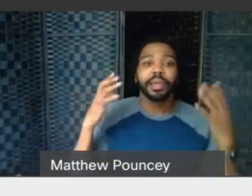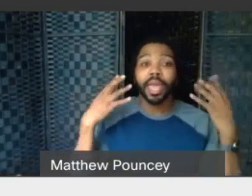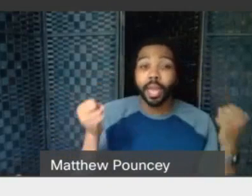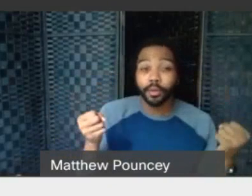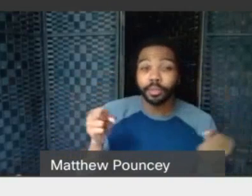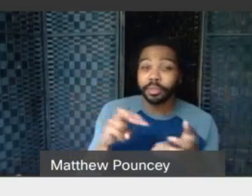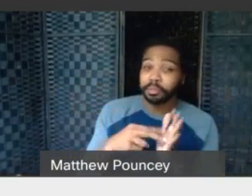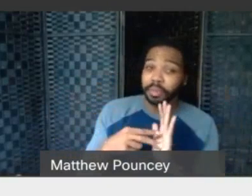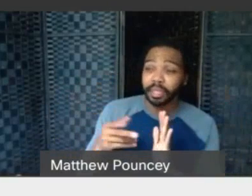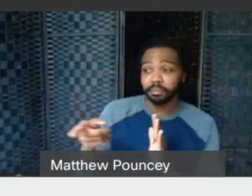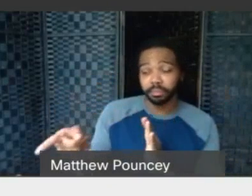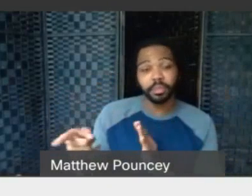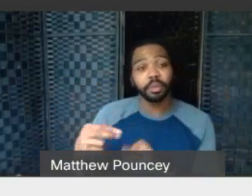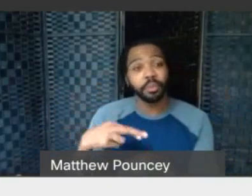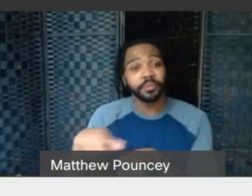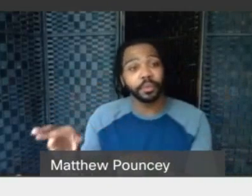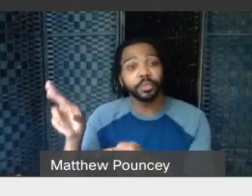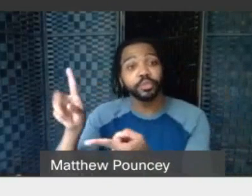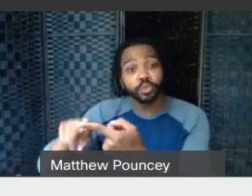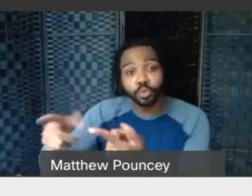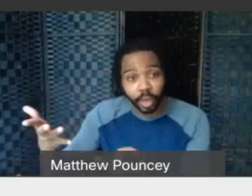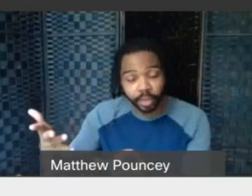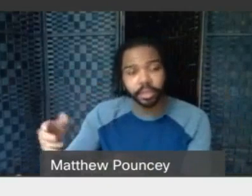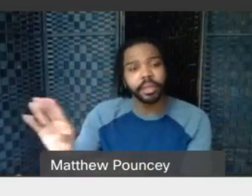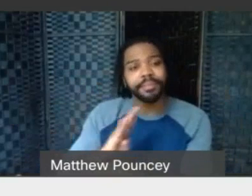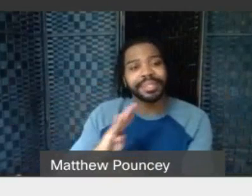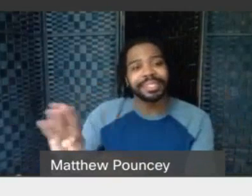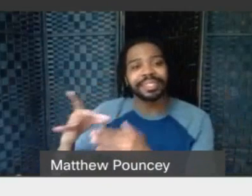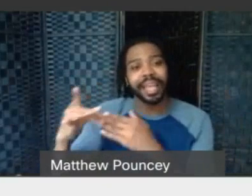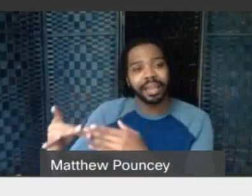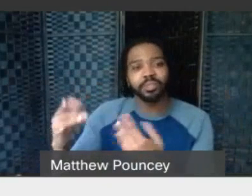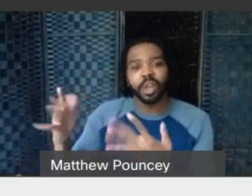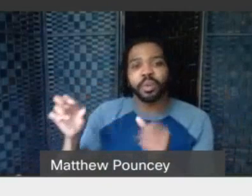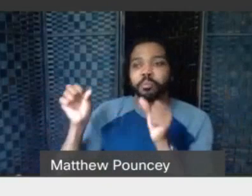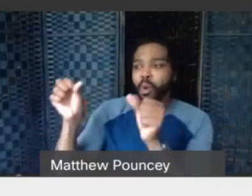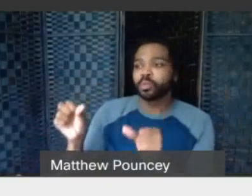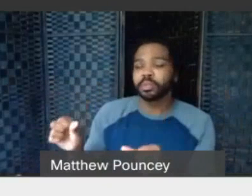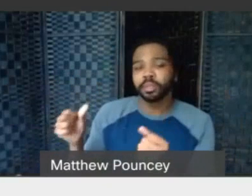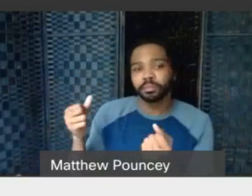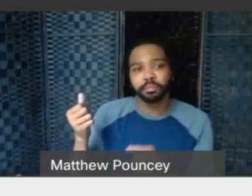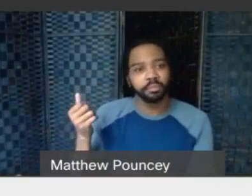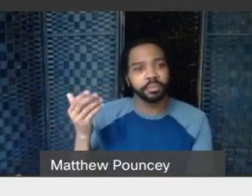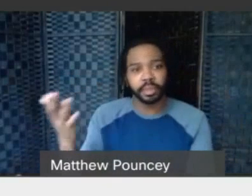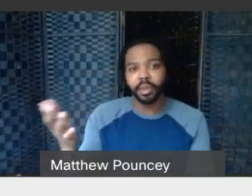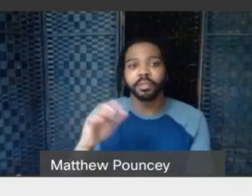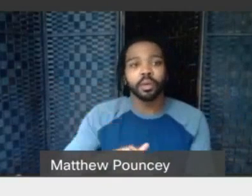to be referring to the business guidance that has posted in those guidelines that are